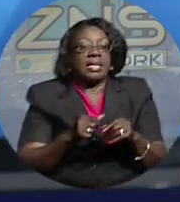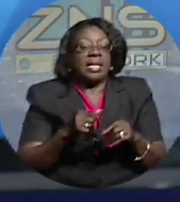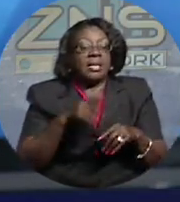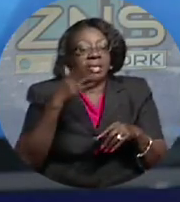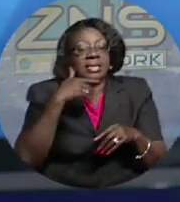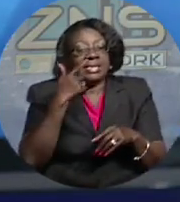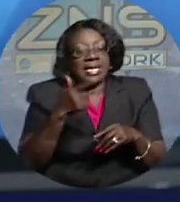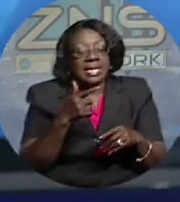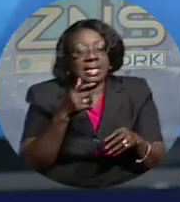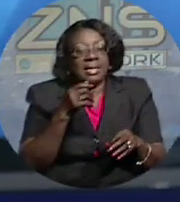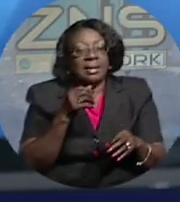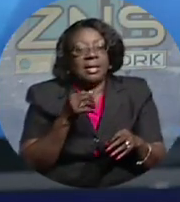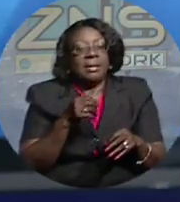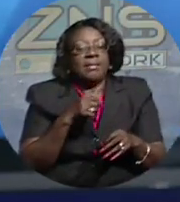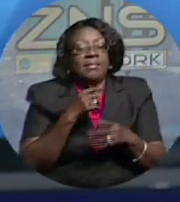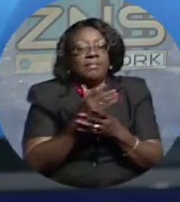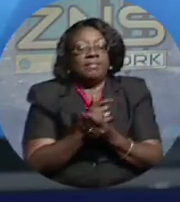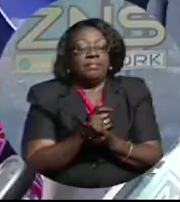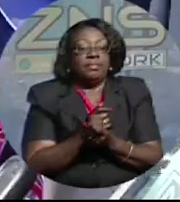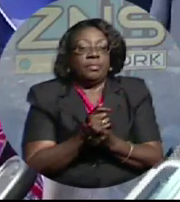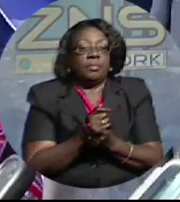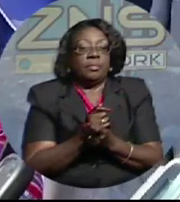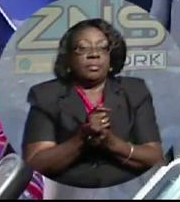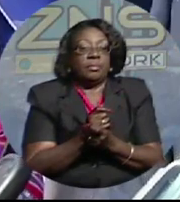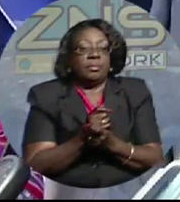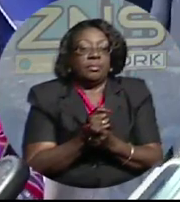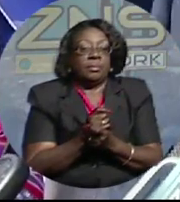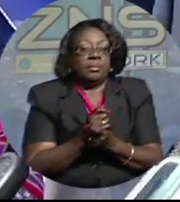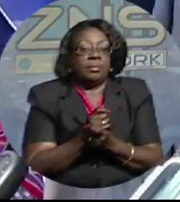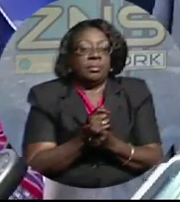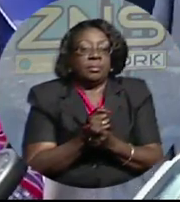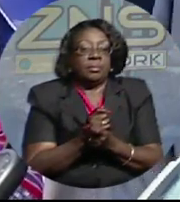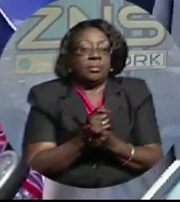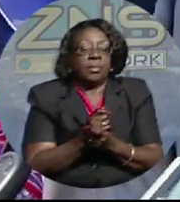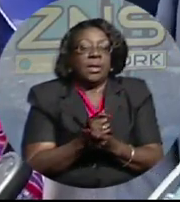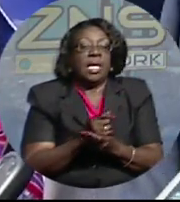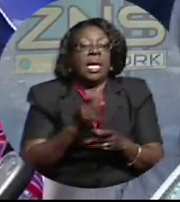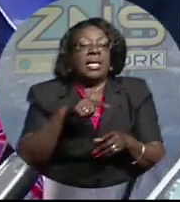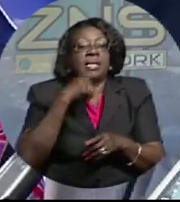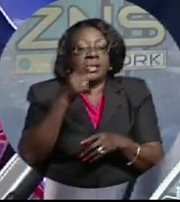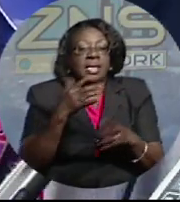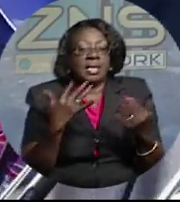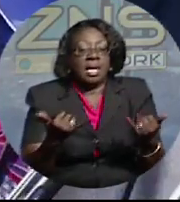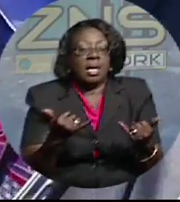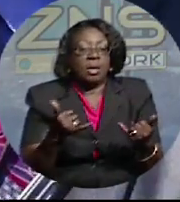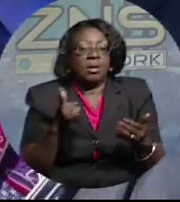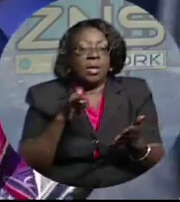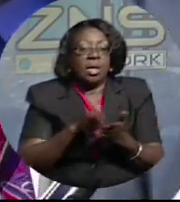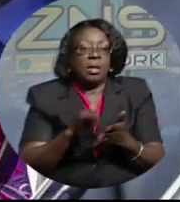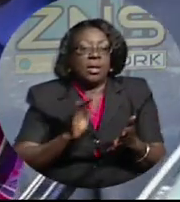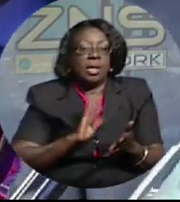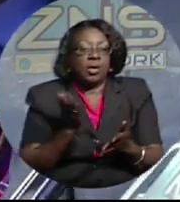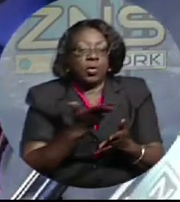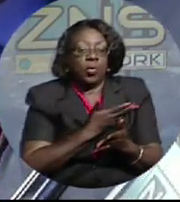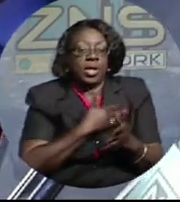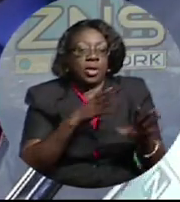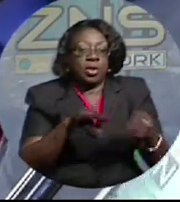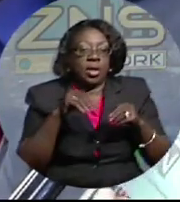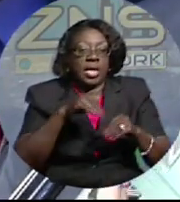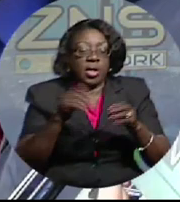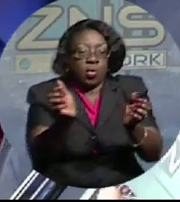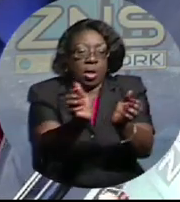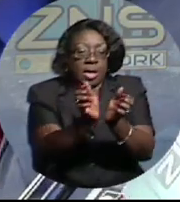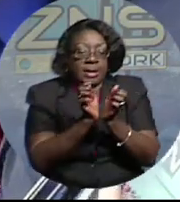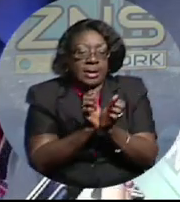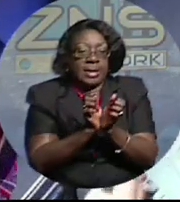be determined, but he gave this update. But I can say at this stage, though, that we took into